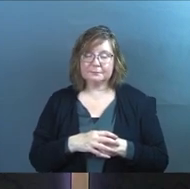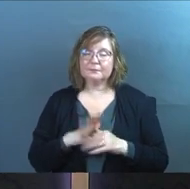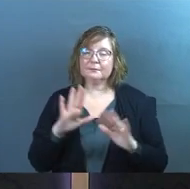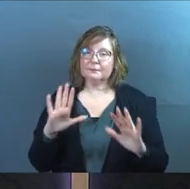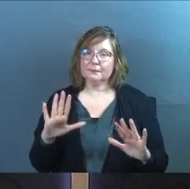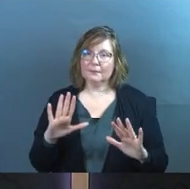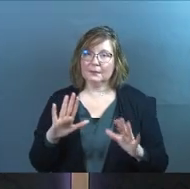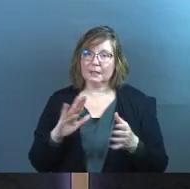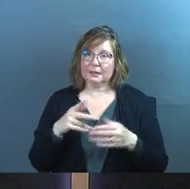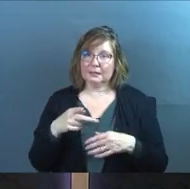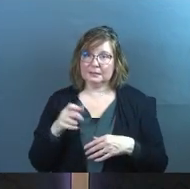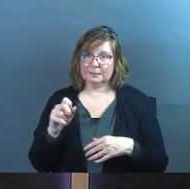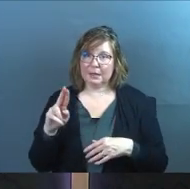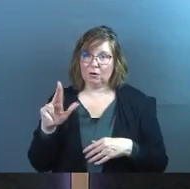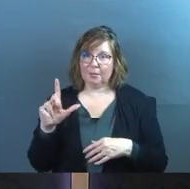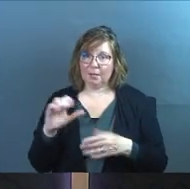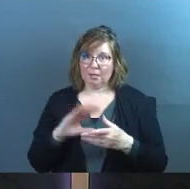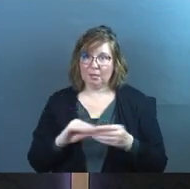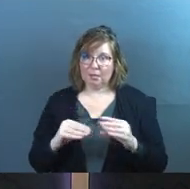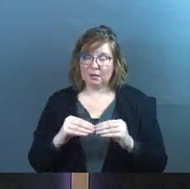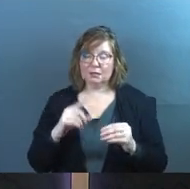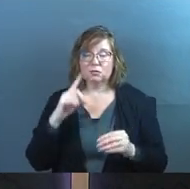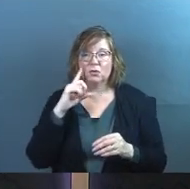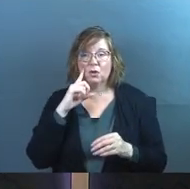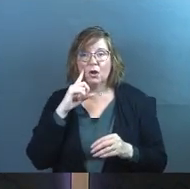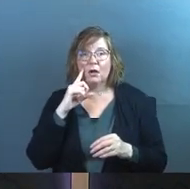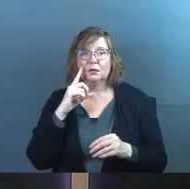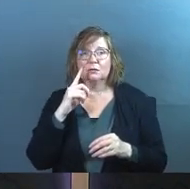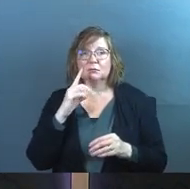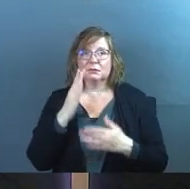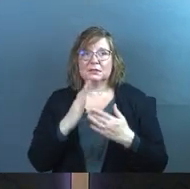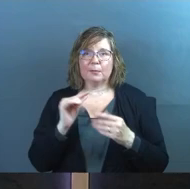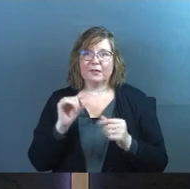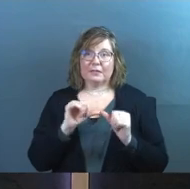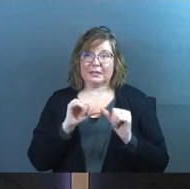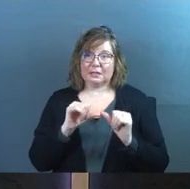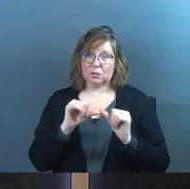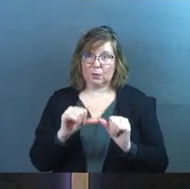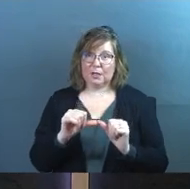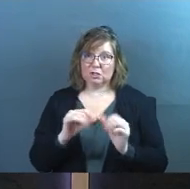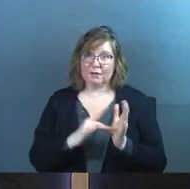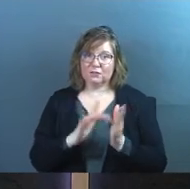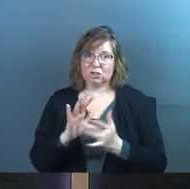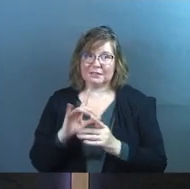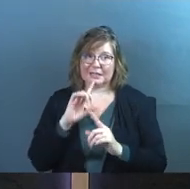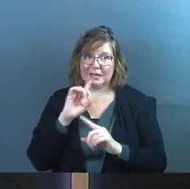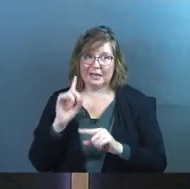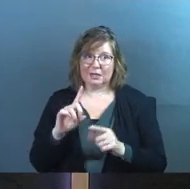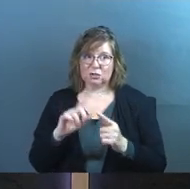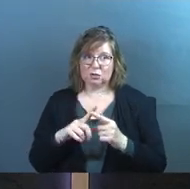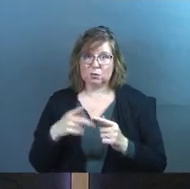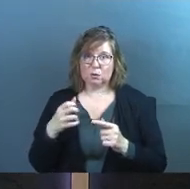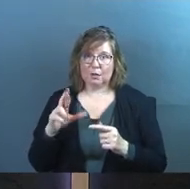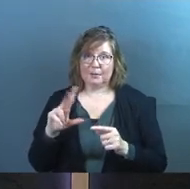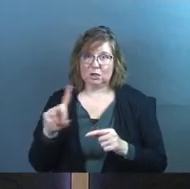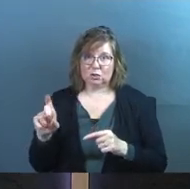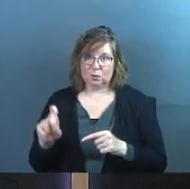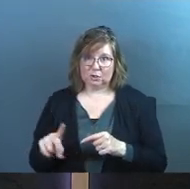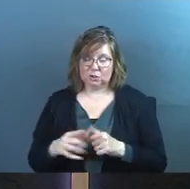So this parable is believed to be somewhat of a continuation of Jesus' answer to Peter's